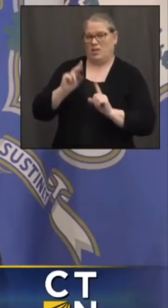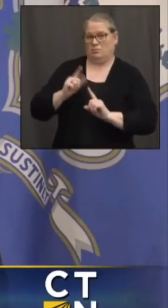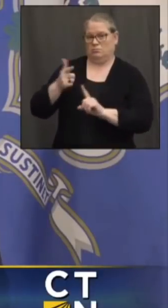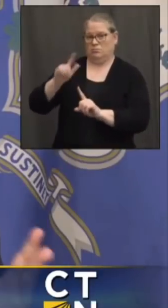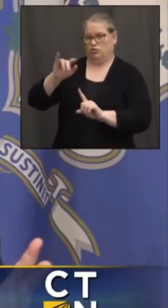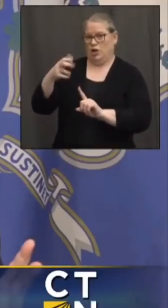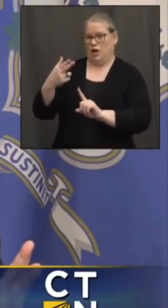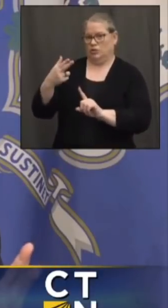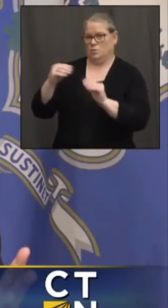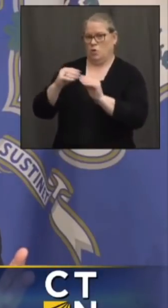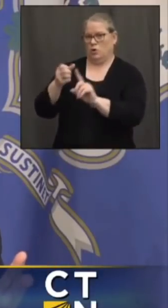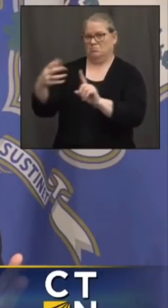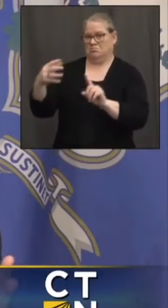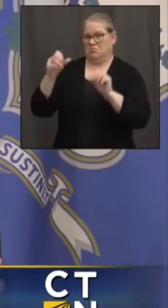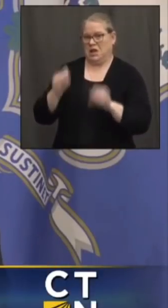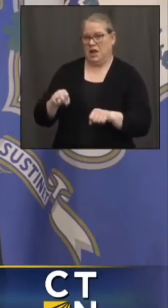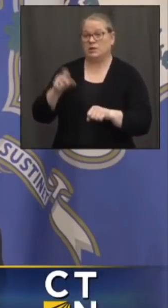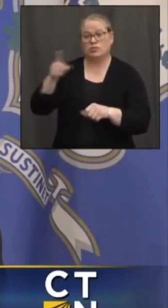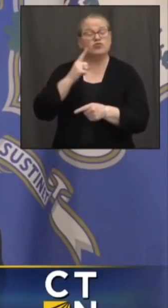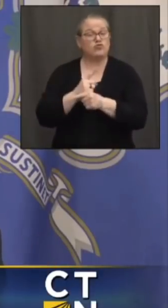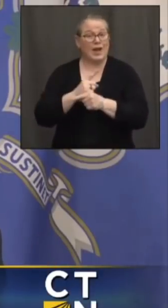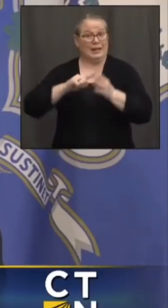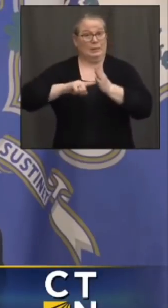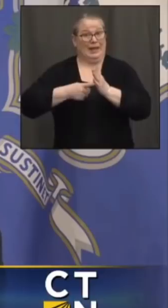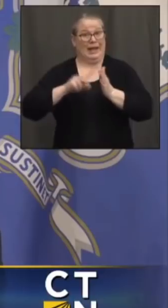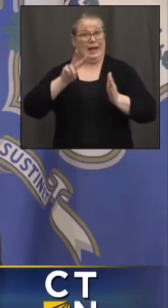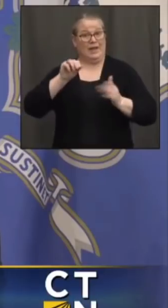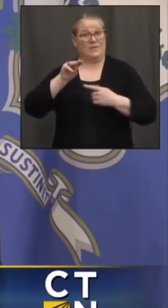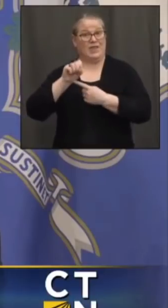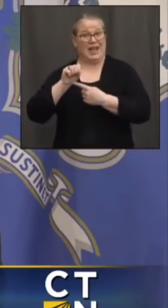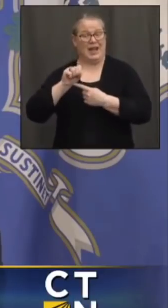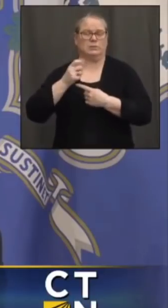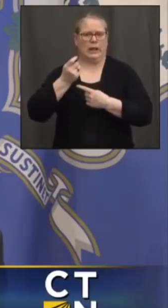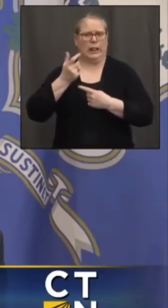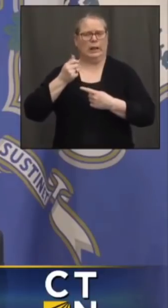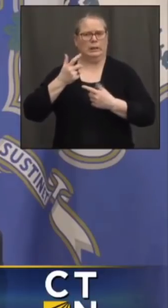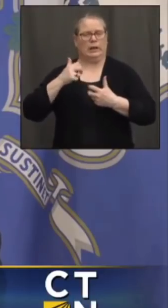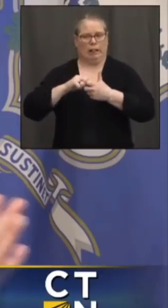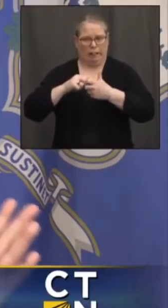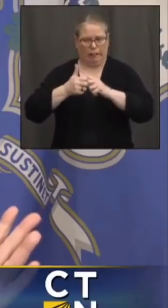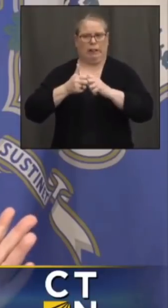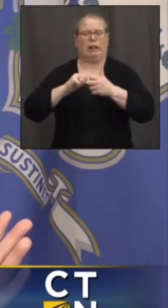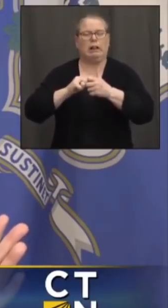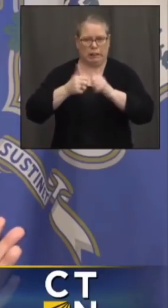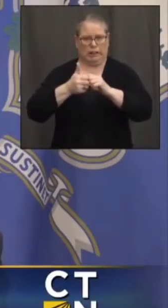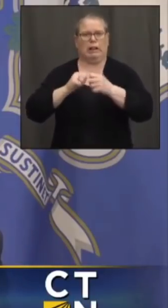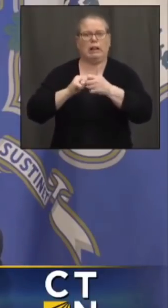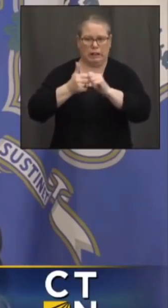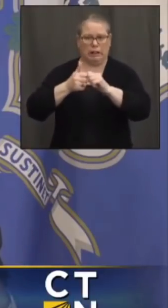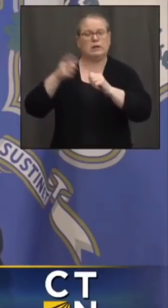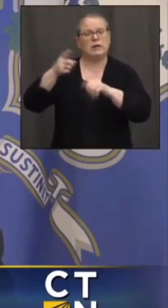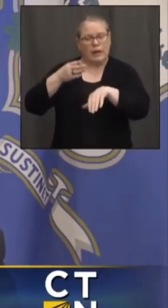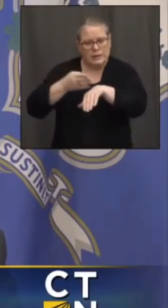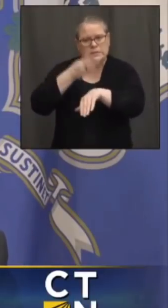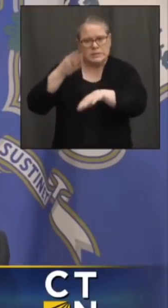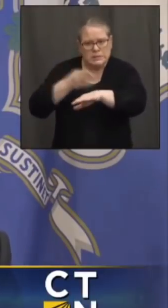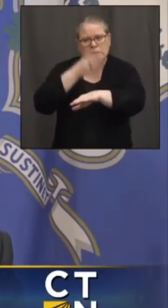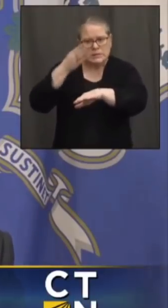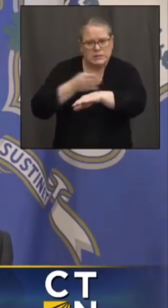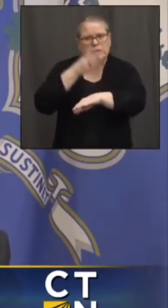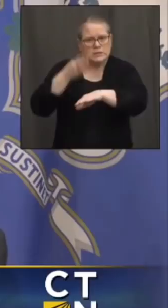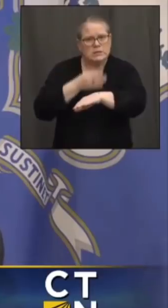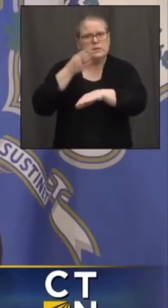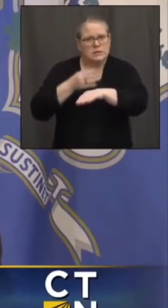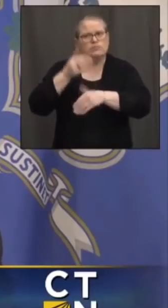But you're right. I think it was a little clunky early on. They're making great improvements on it along the way. We're working on a new portal or interface to